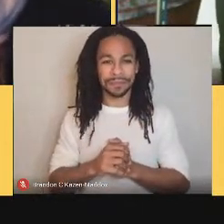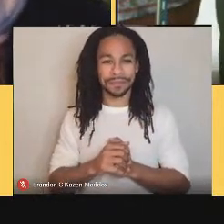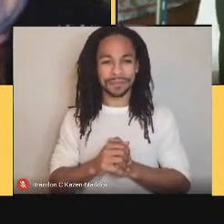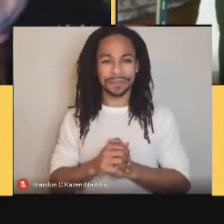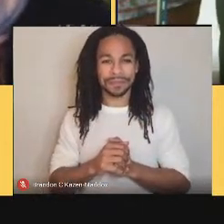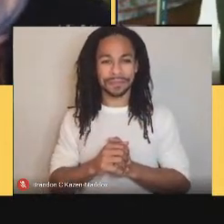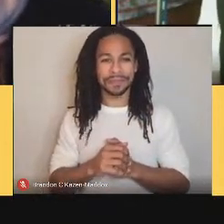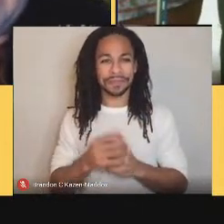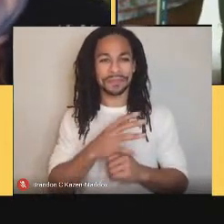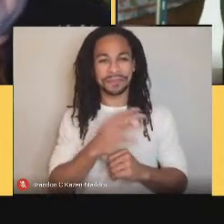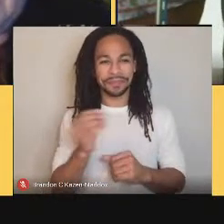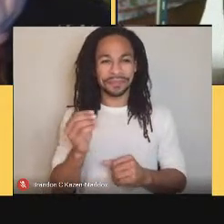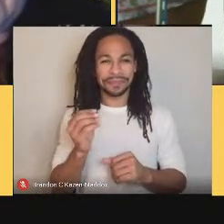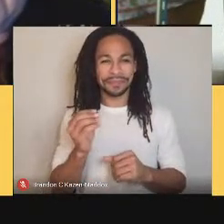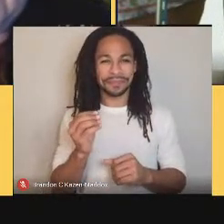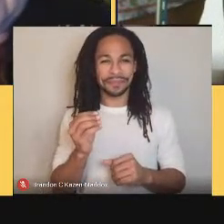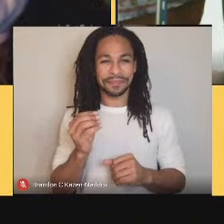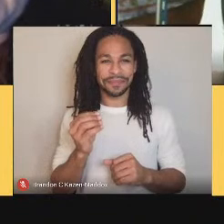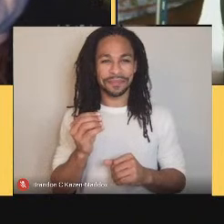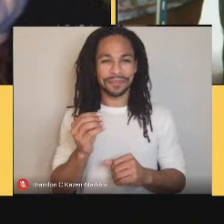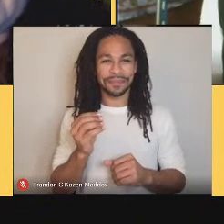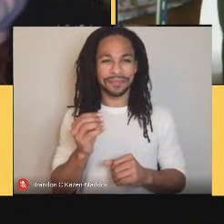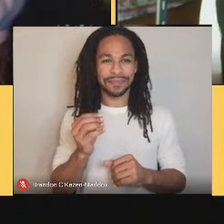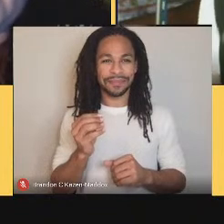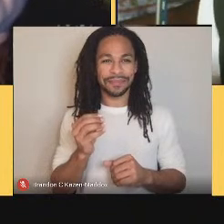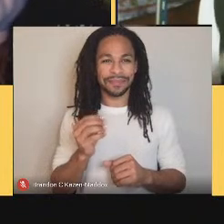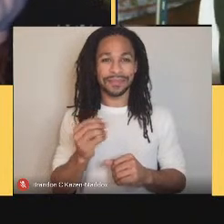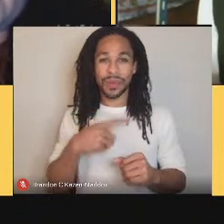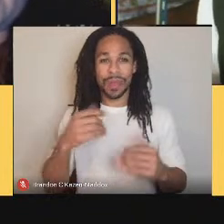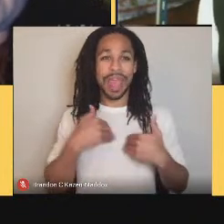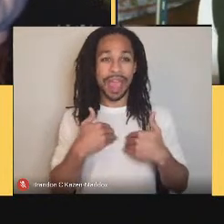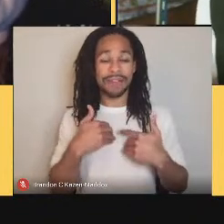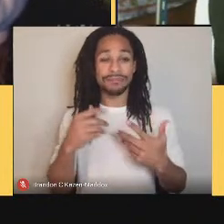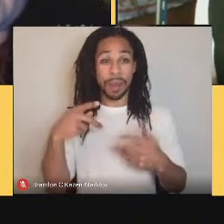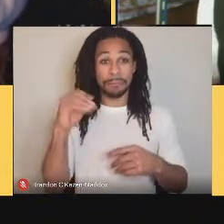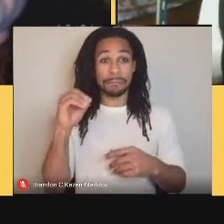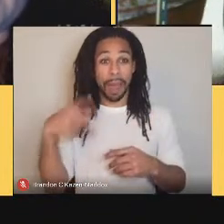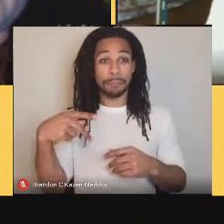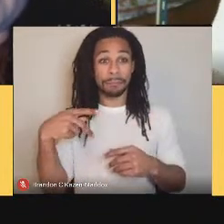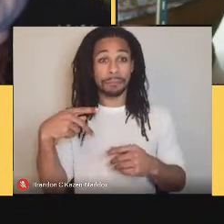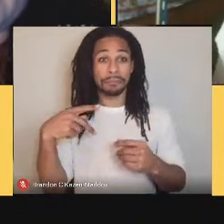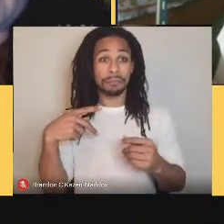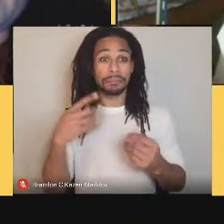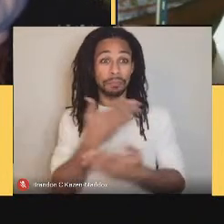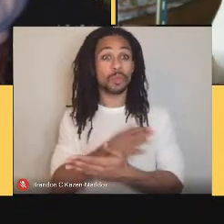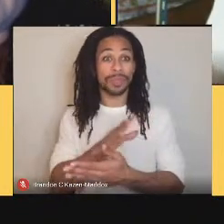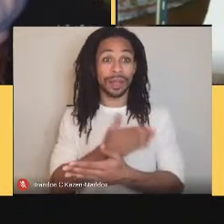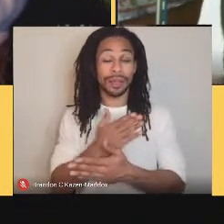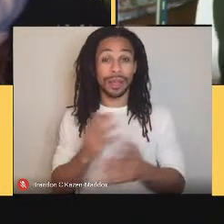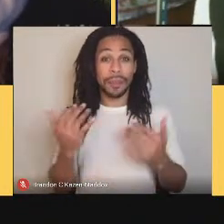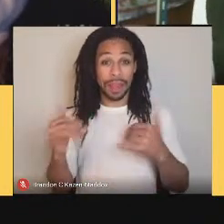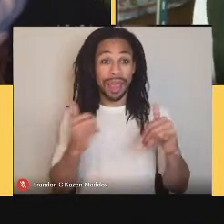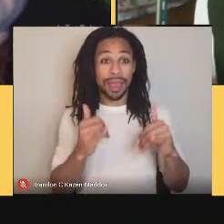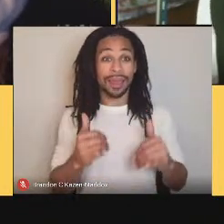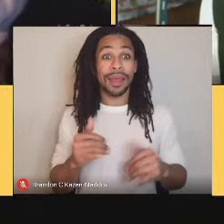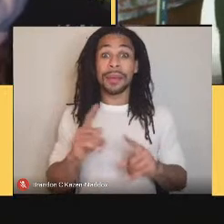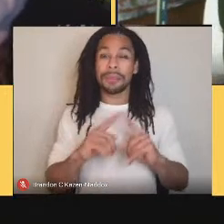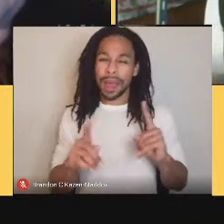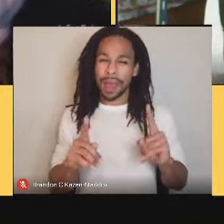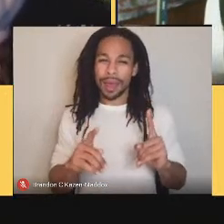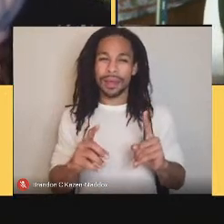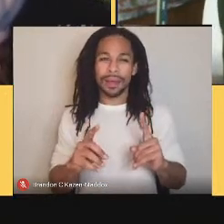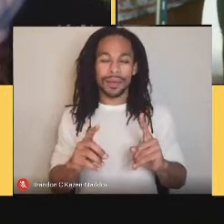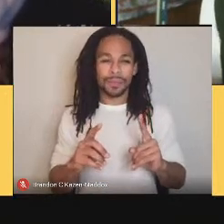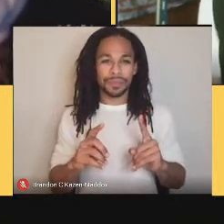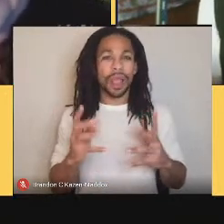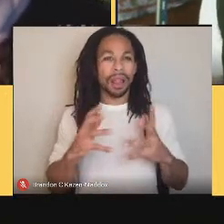You know, it's while we do have pop tunes and stuff that are playing in it, it still is a lot